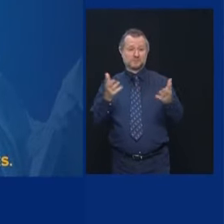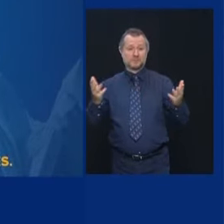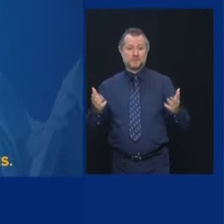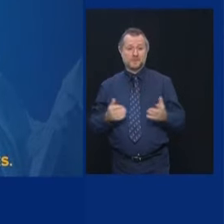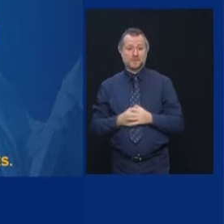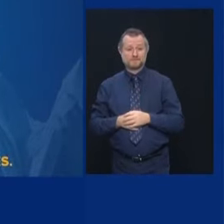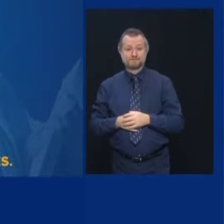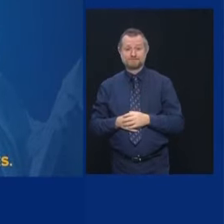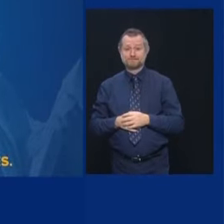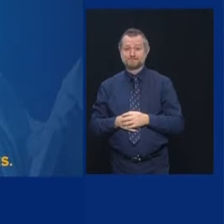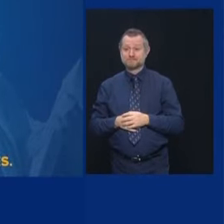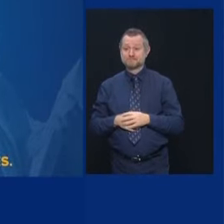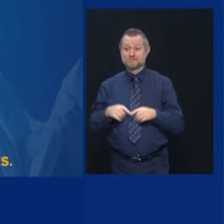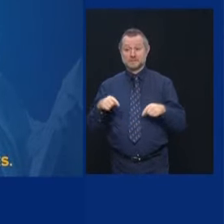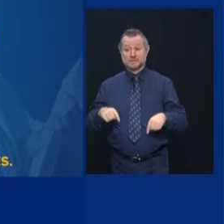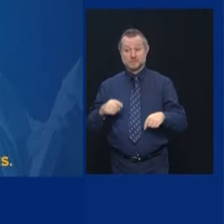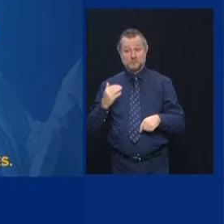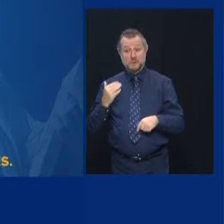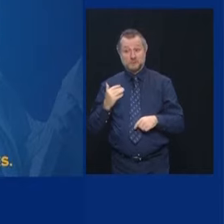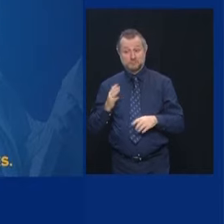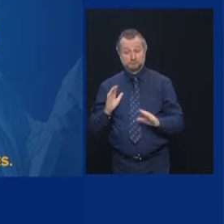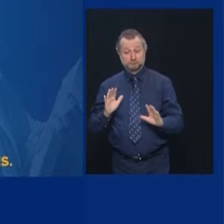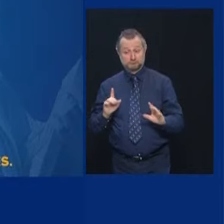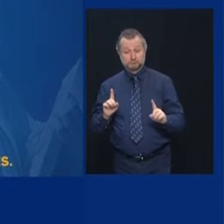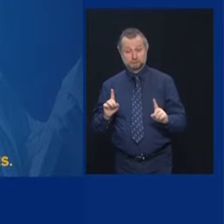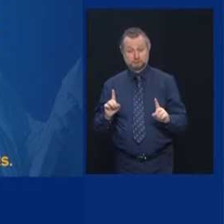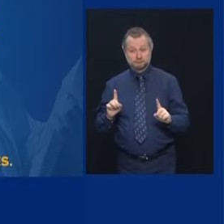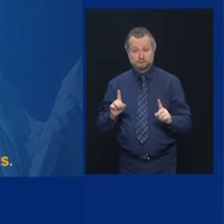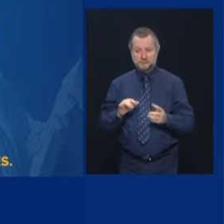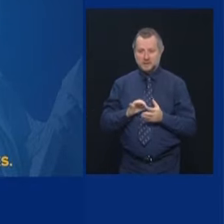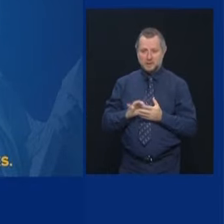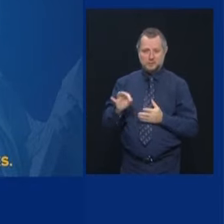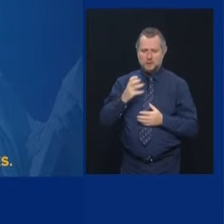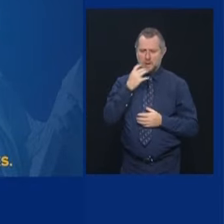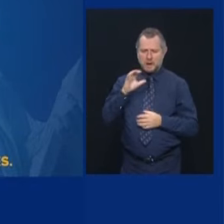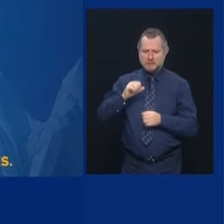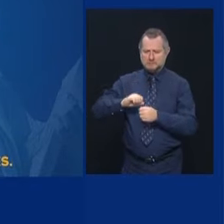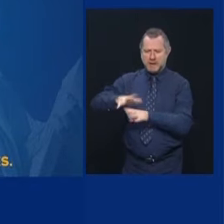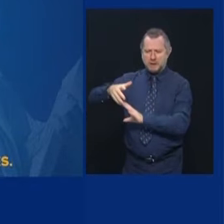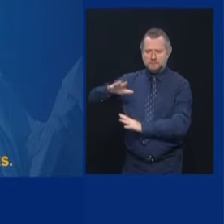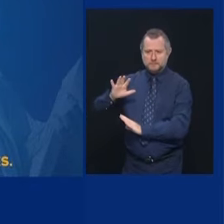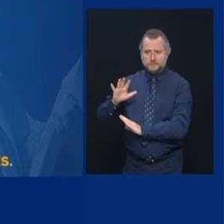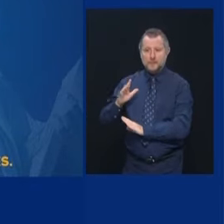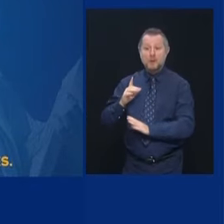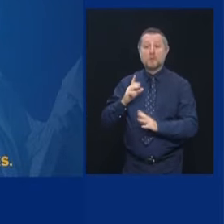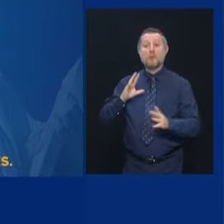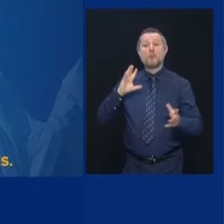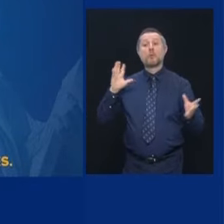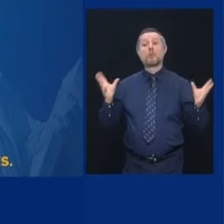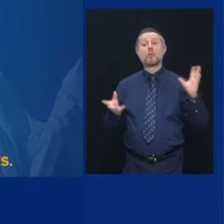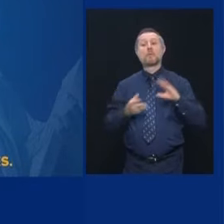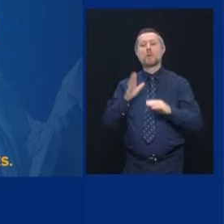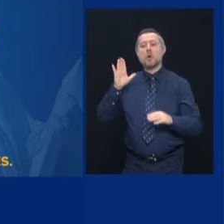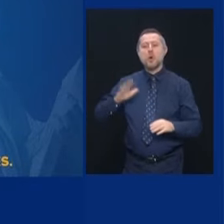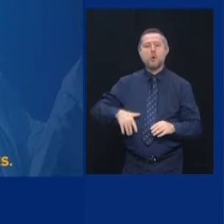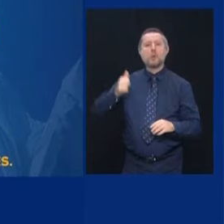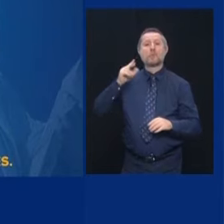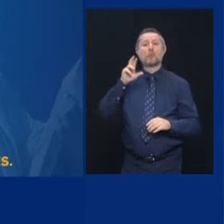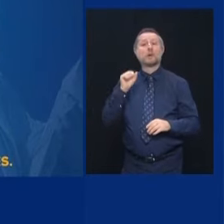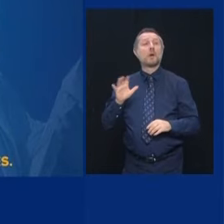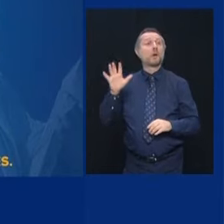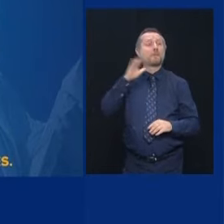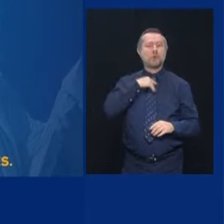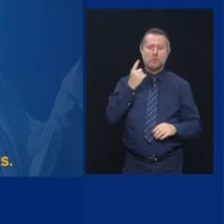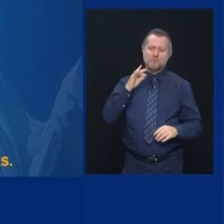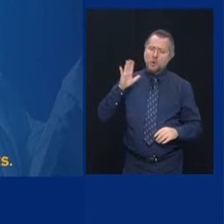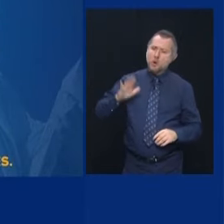That's why right now, you take out our hotspots, we have one of the lowest infection rates in the United States of America.